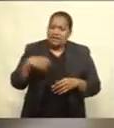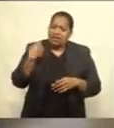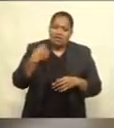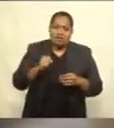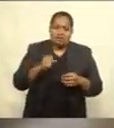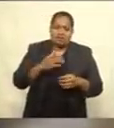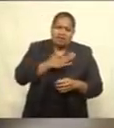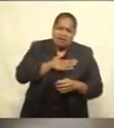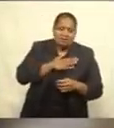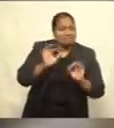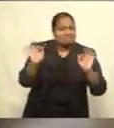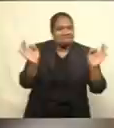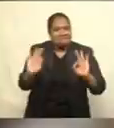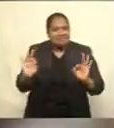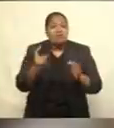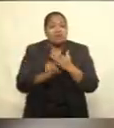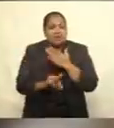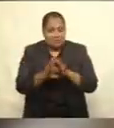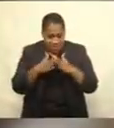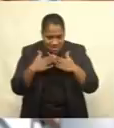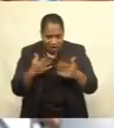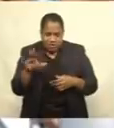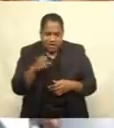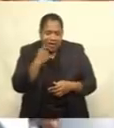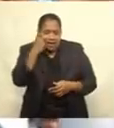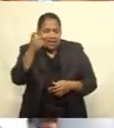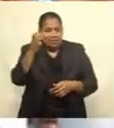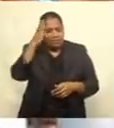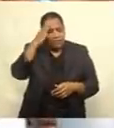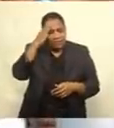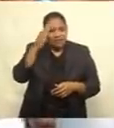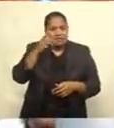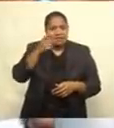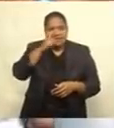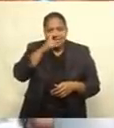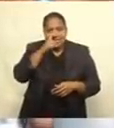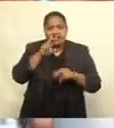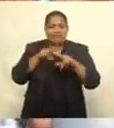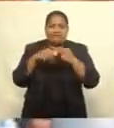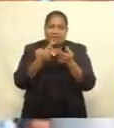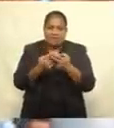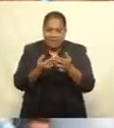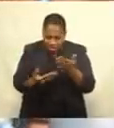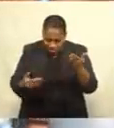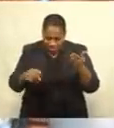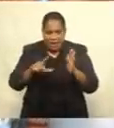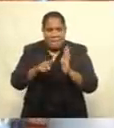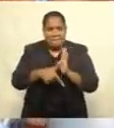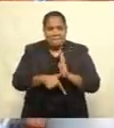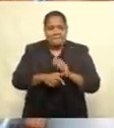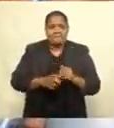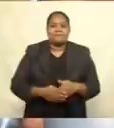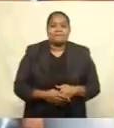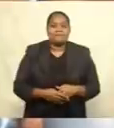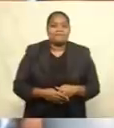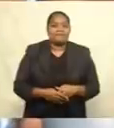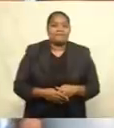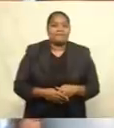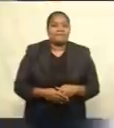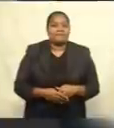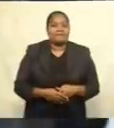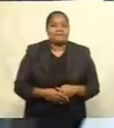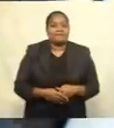plans on hold for now to take care of his mother, sister and his family during these times. Lina Rees, FBC